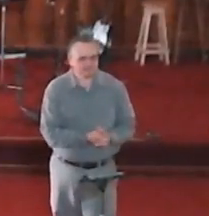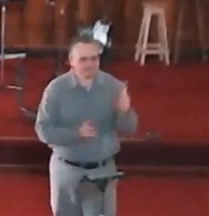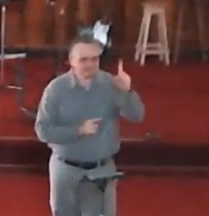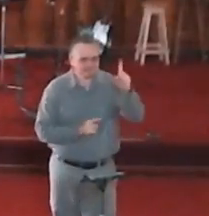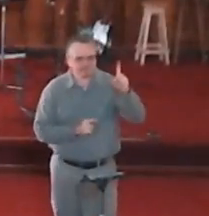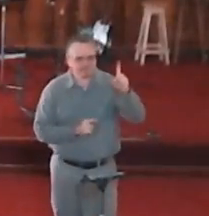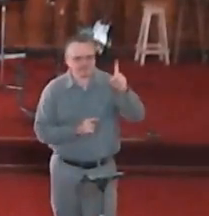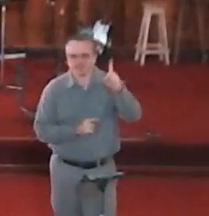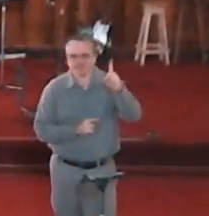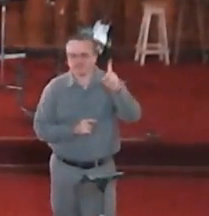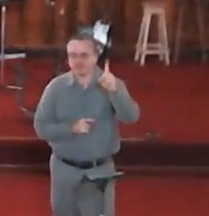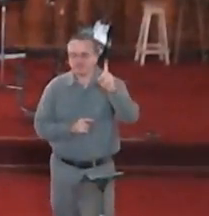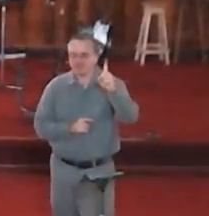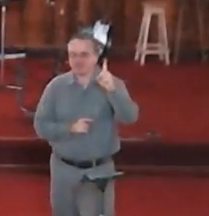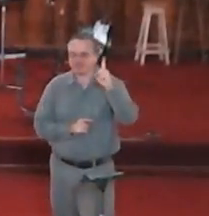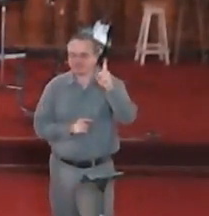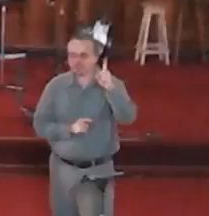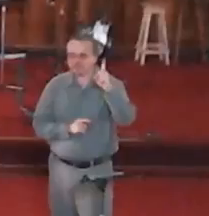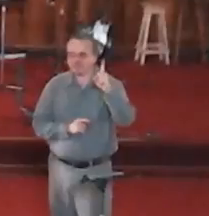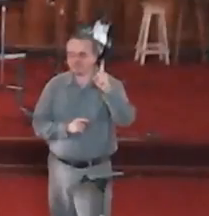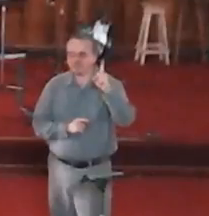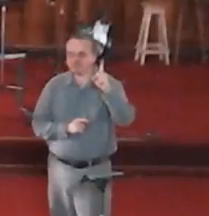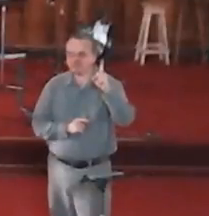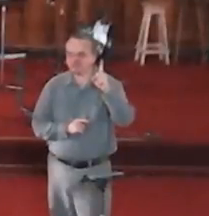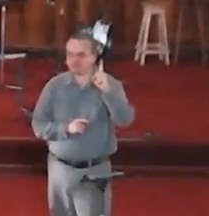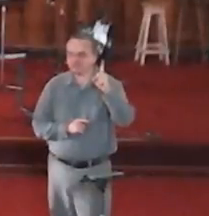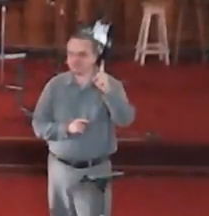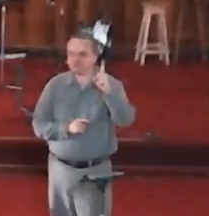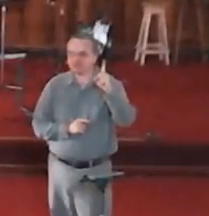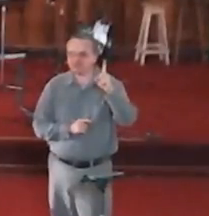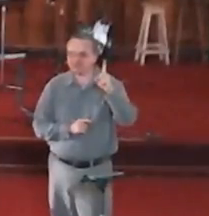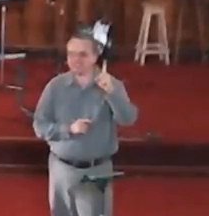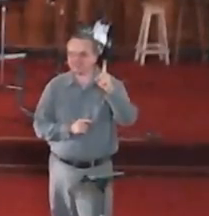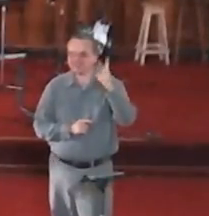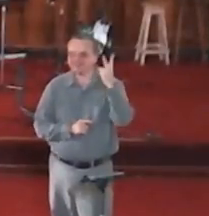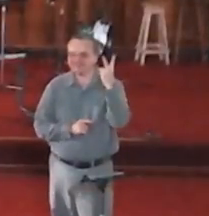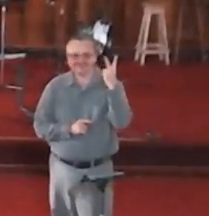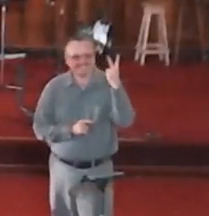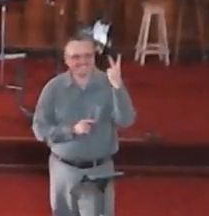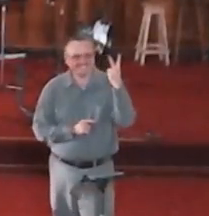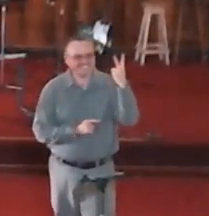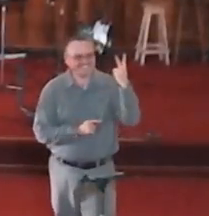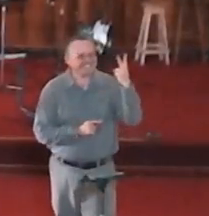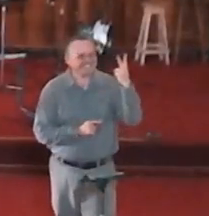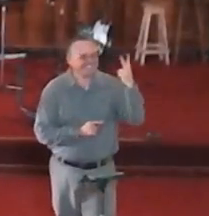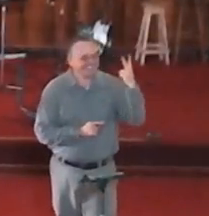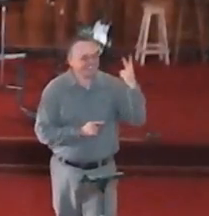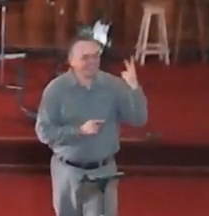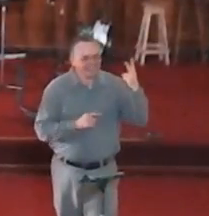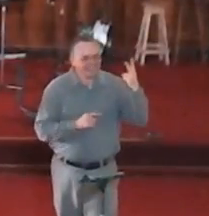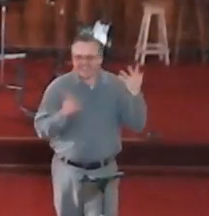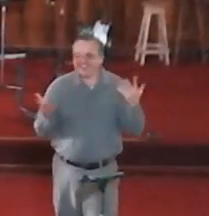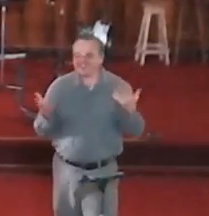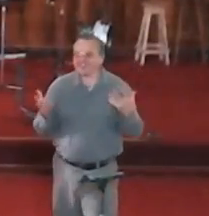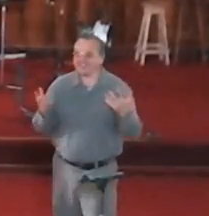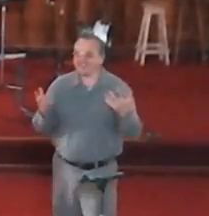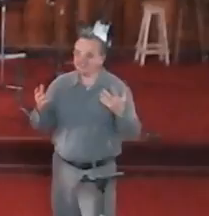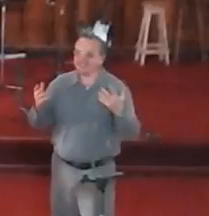were there? Y después de este conflicto, ¿cuántos equipos había? And after this fight, how many were there? Gone to